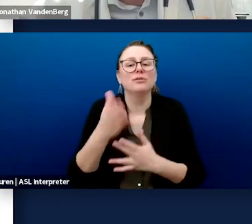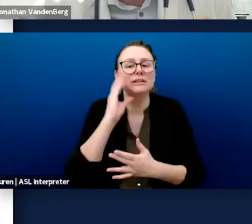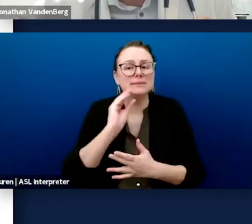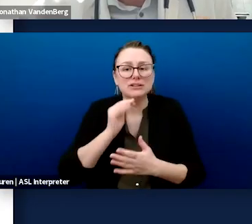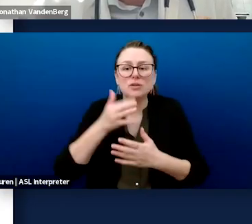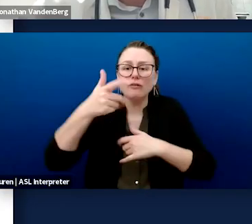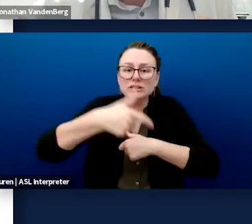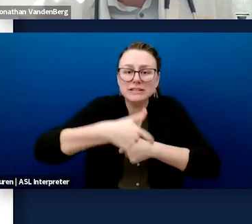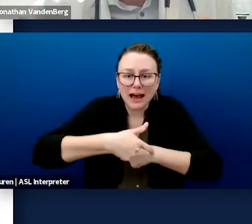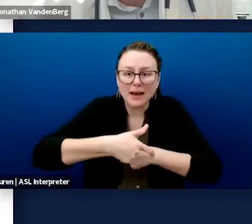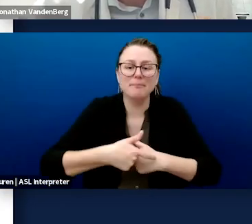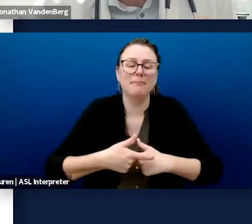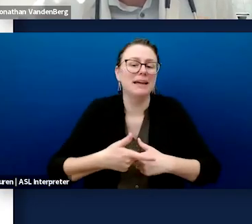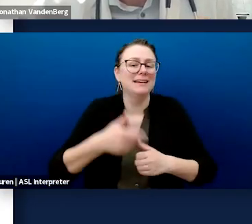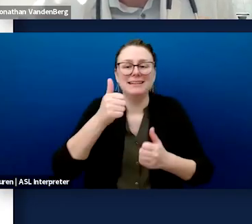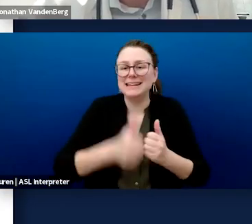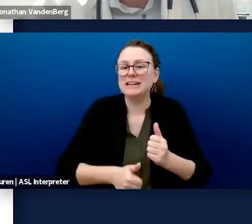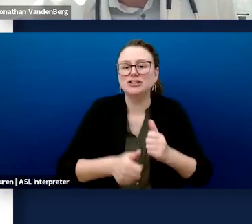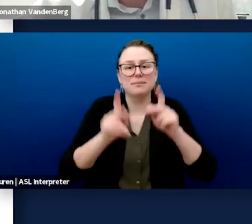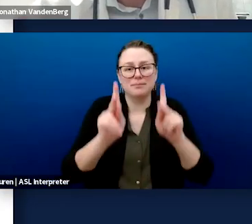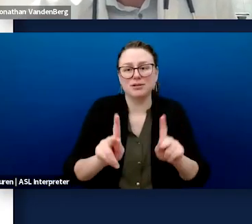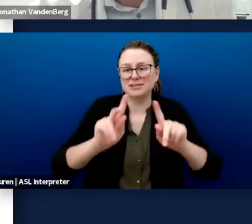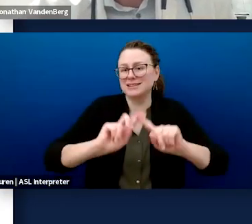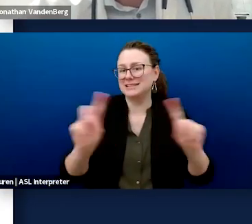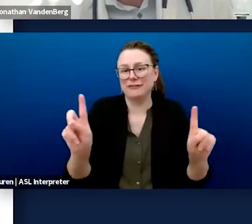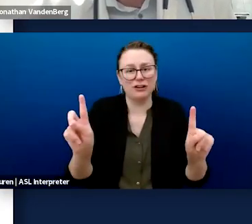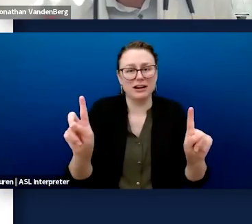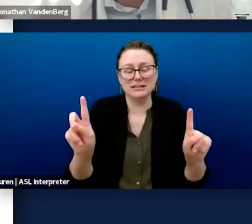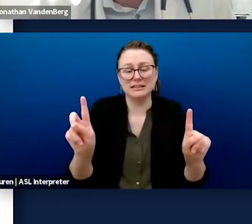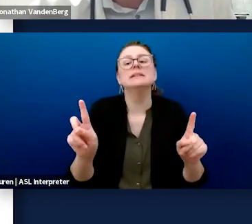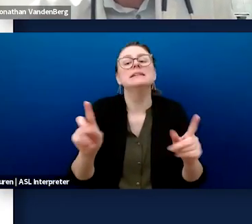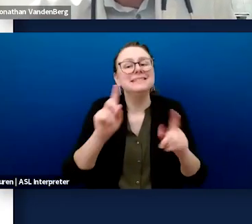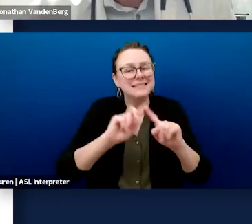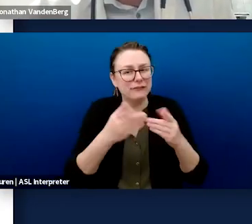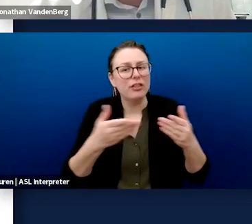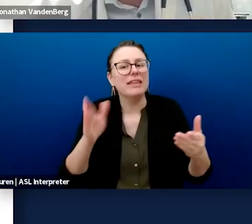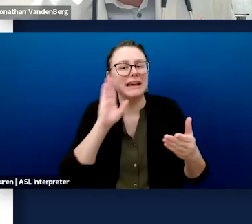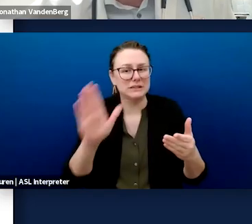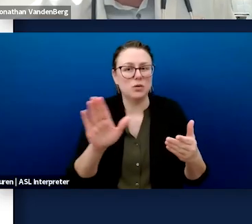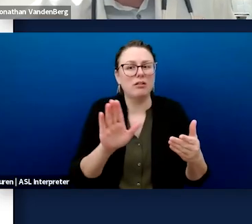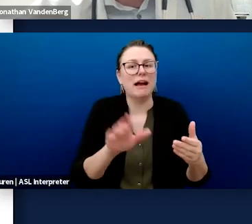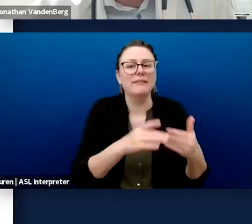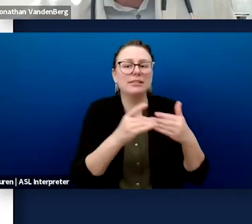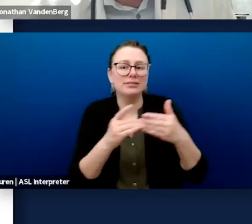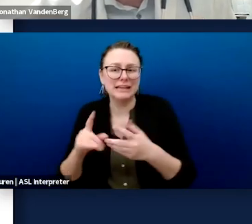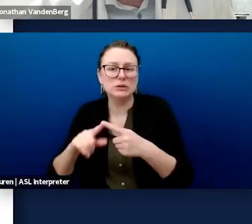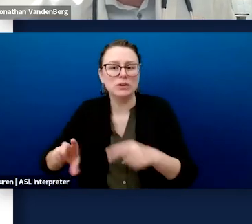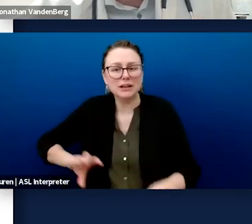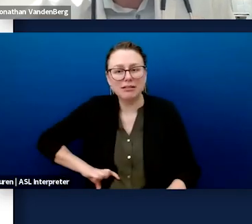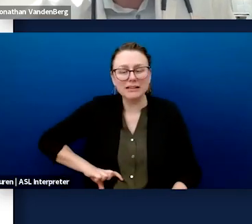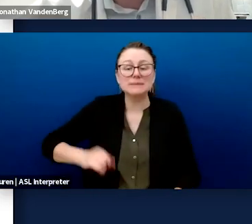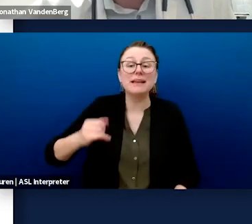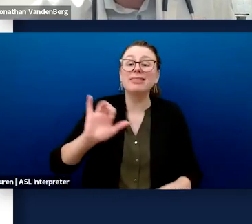these decisions on an individualized basis. Different things can push us towards colostomy, like wounds. When people